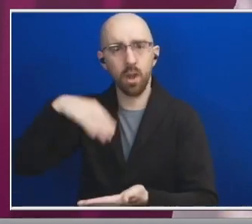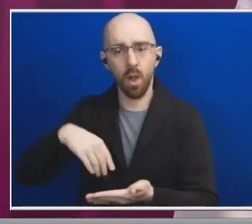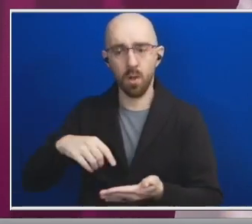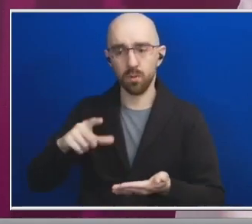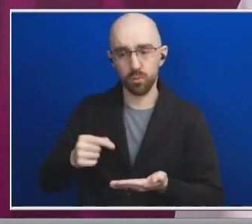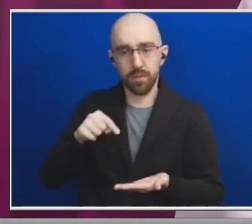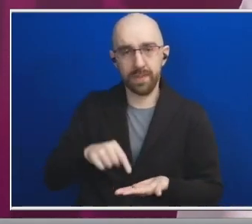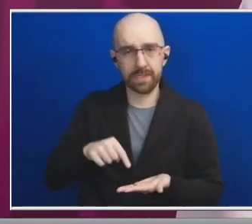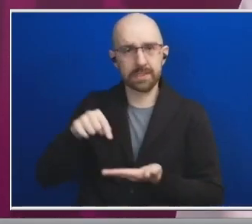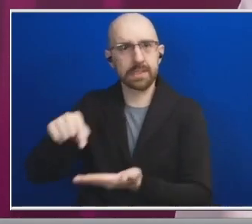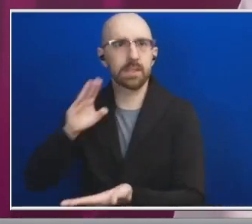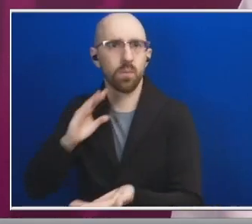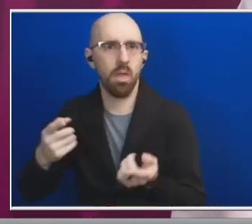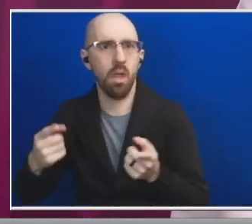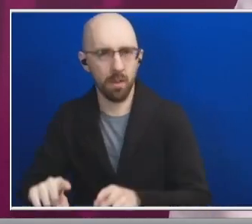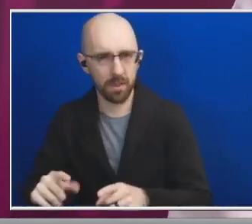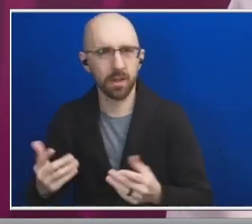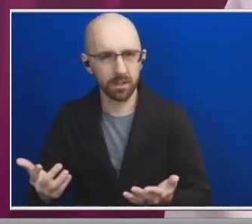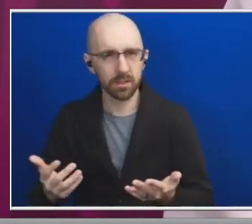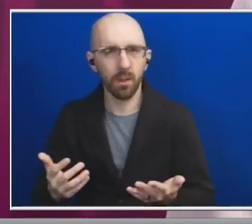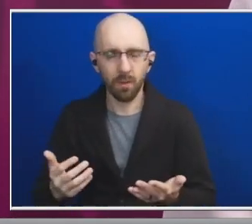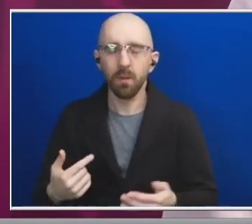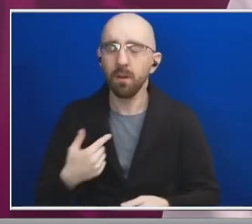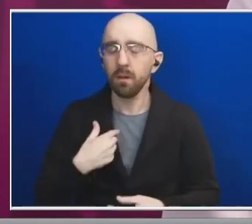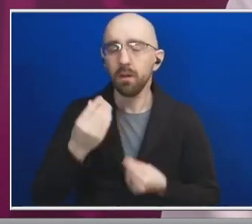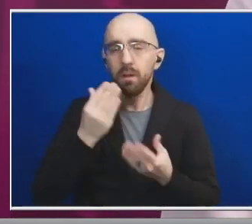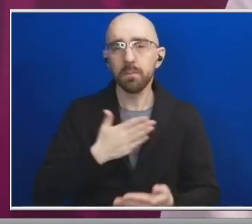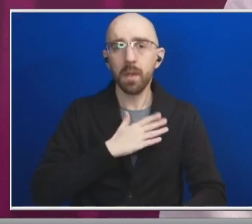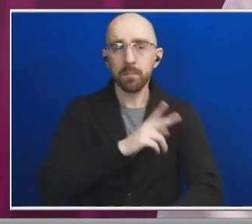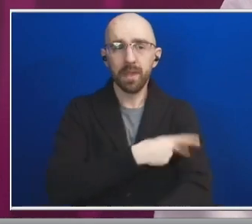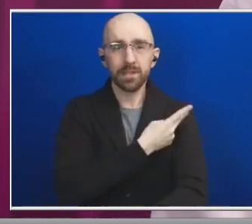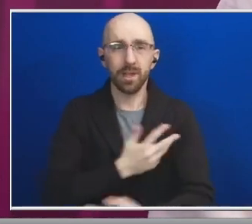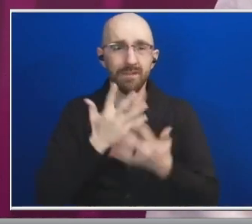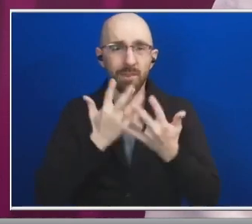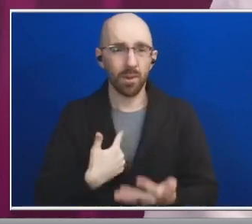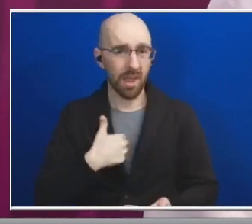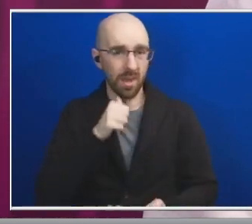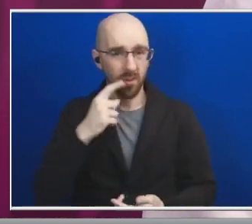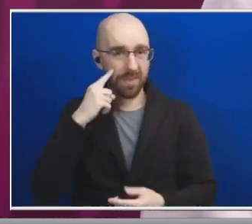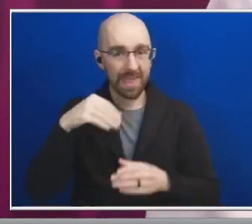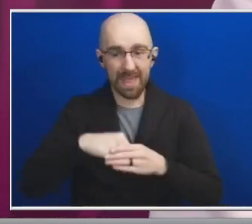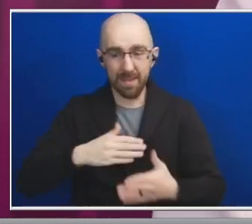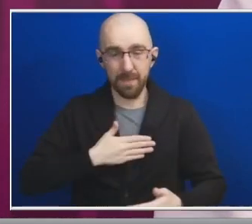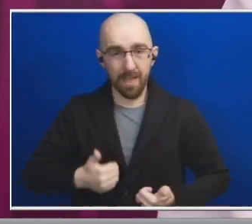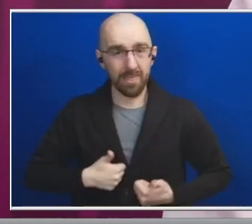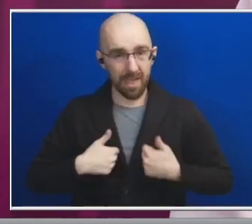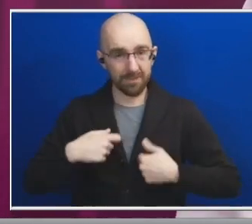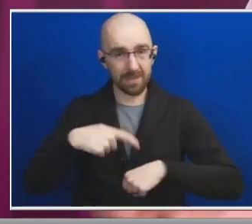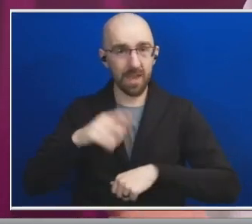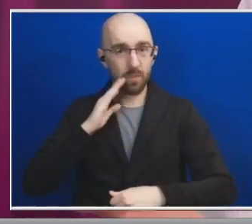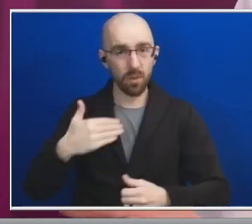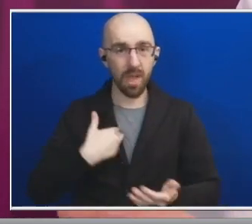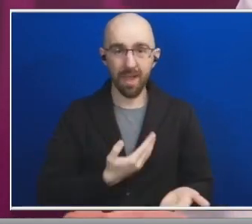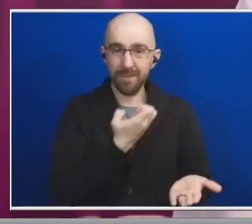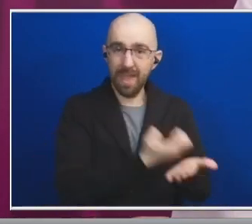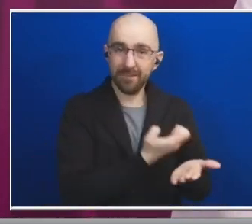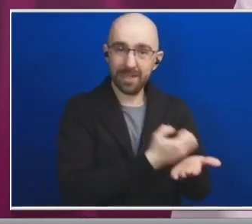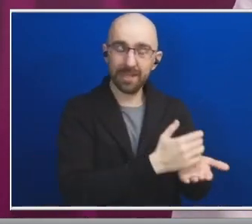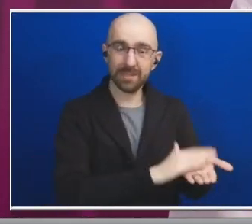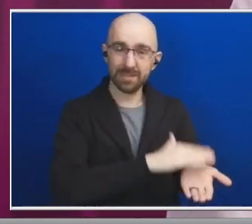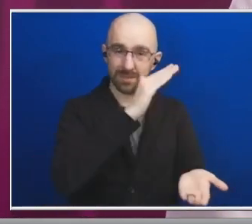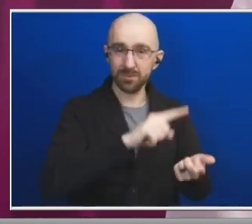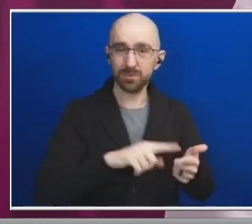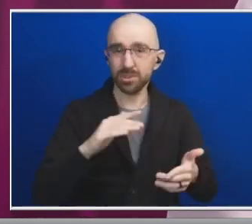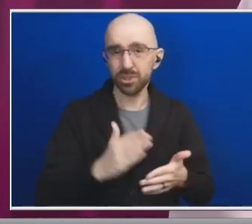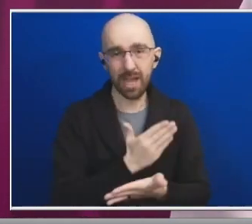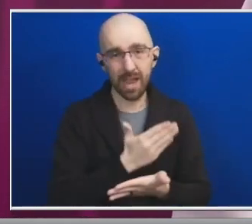we're and I tell my patients, unfortunately, I don't think in my lifetime I'm gonna have that evidence to share with you, because we don't have